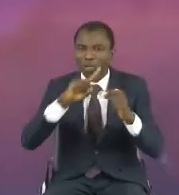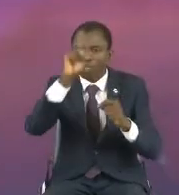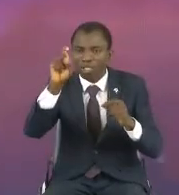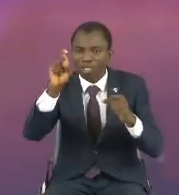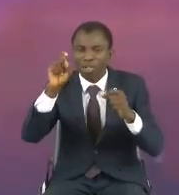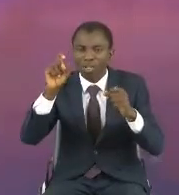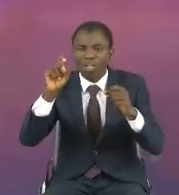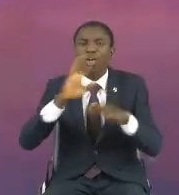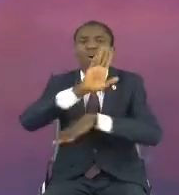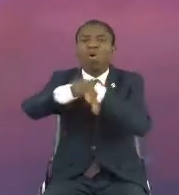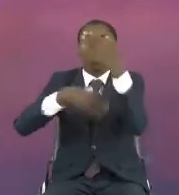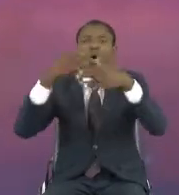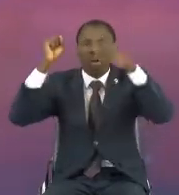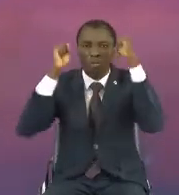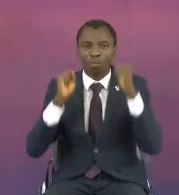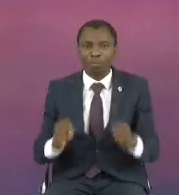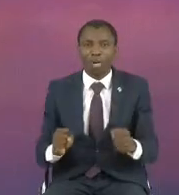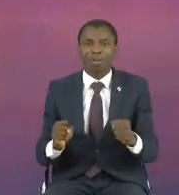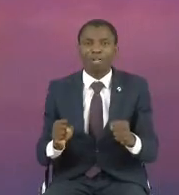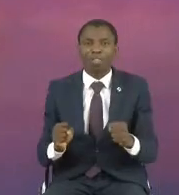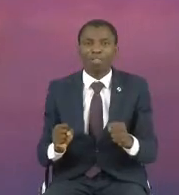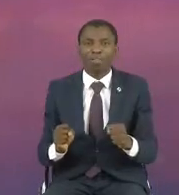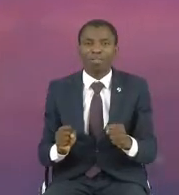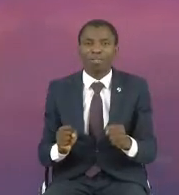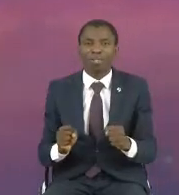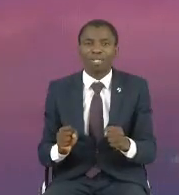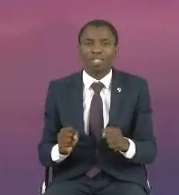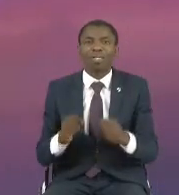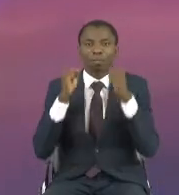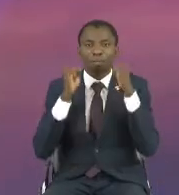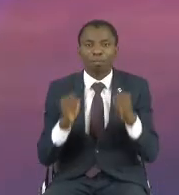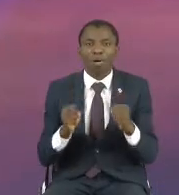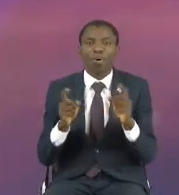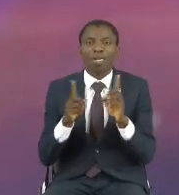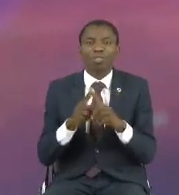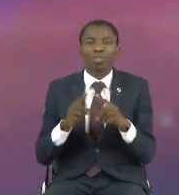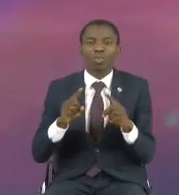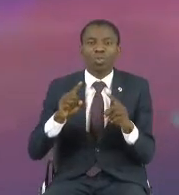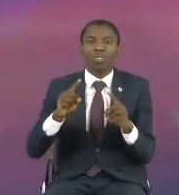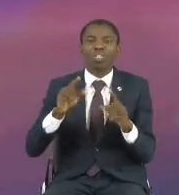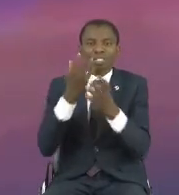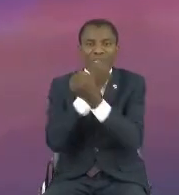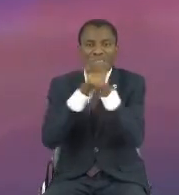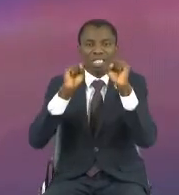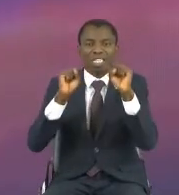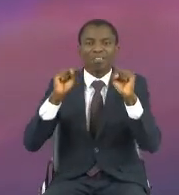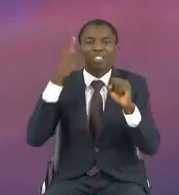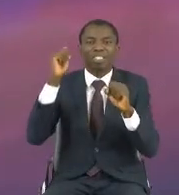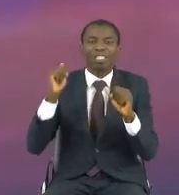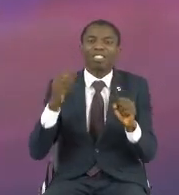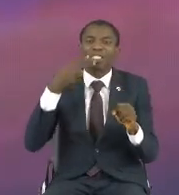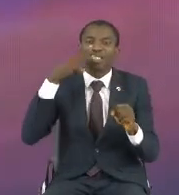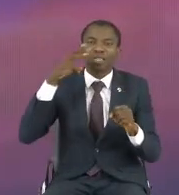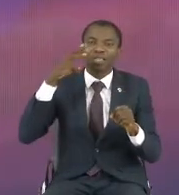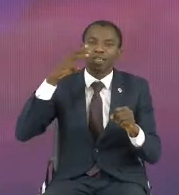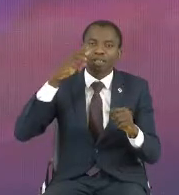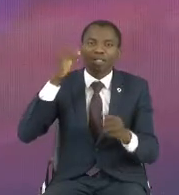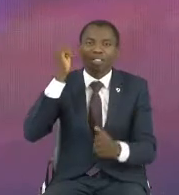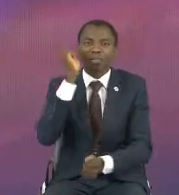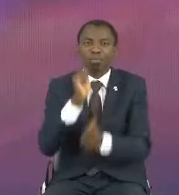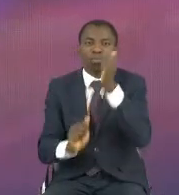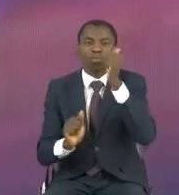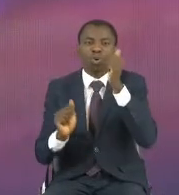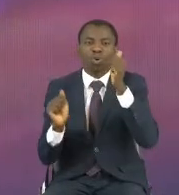much power? Power to save the vilest of sinners. All power. Power to